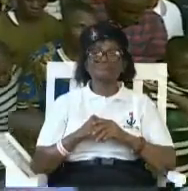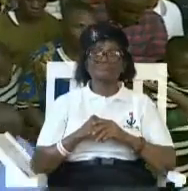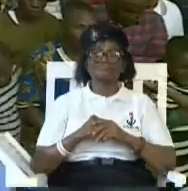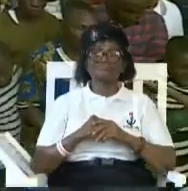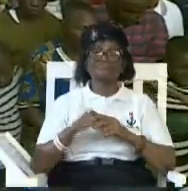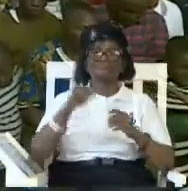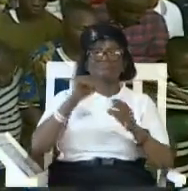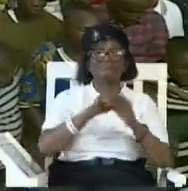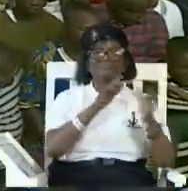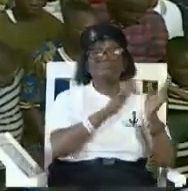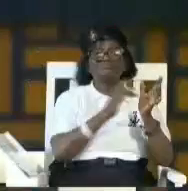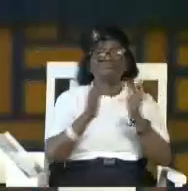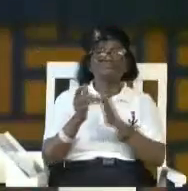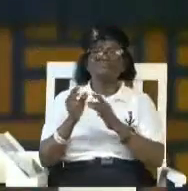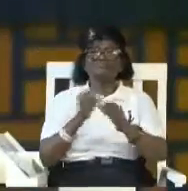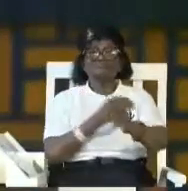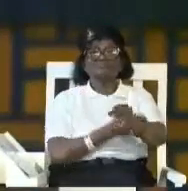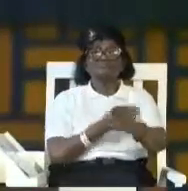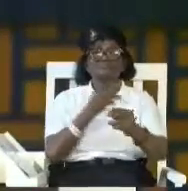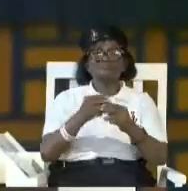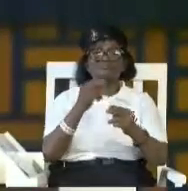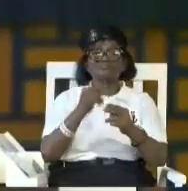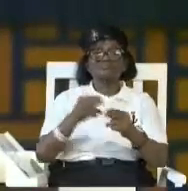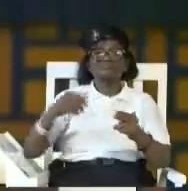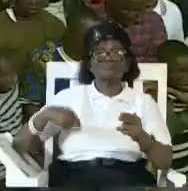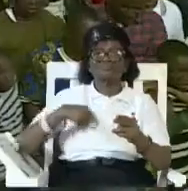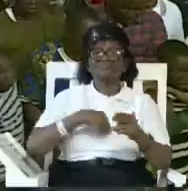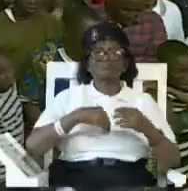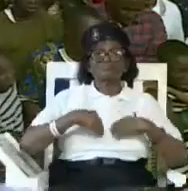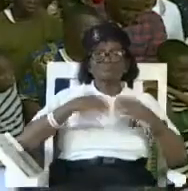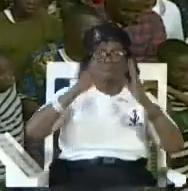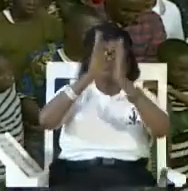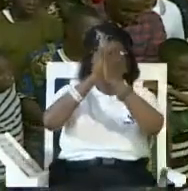In Jesus' mighty name, we have prayed.